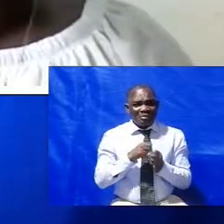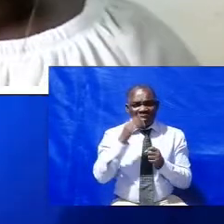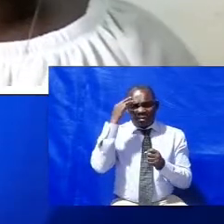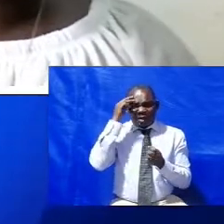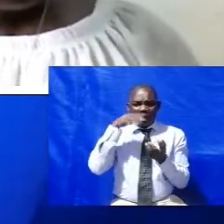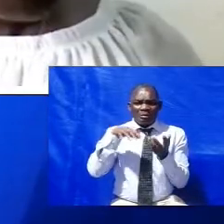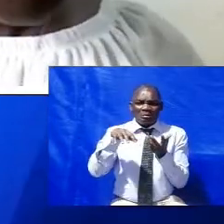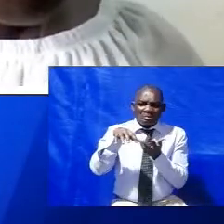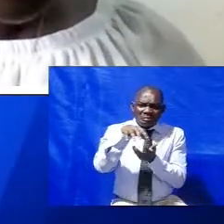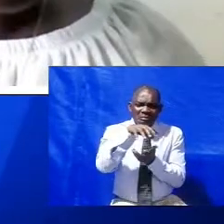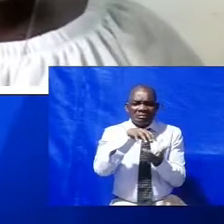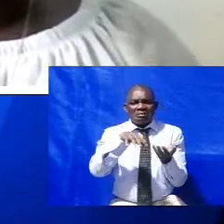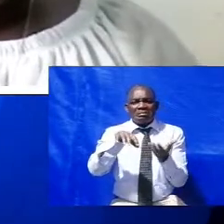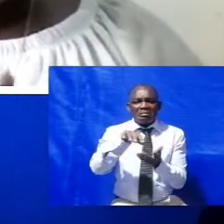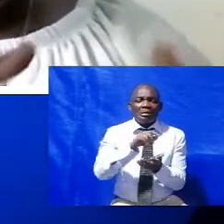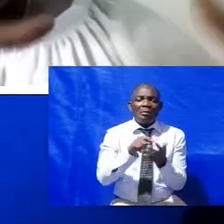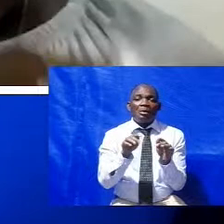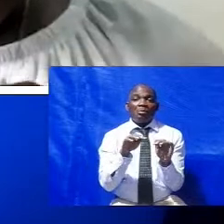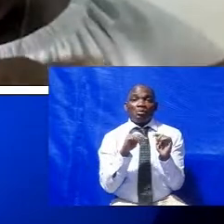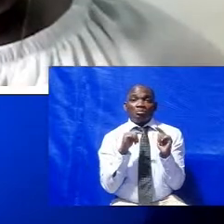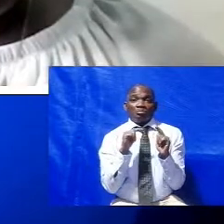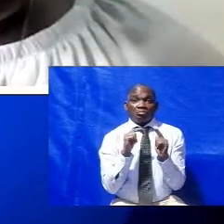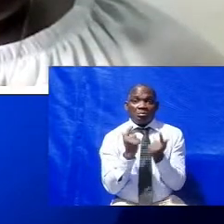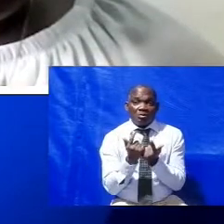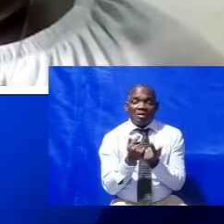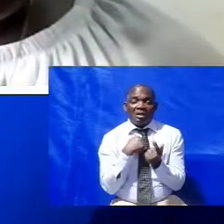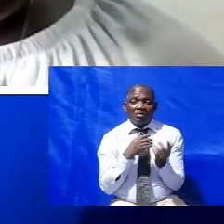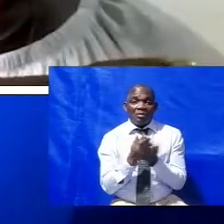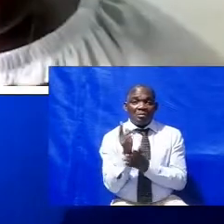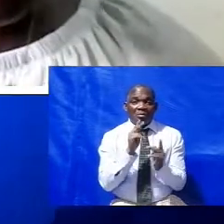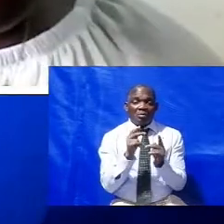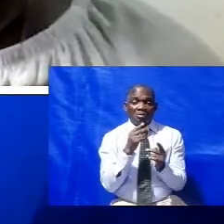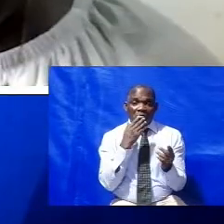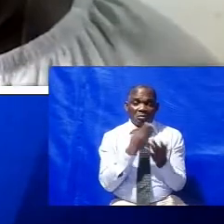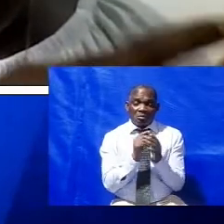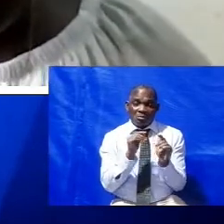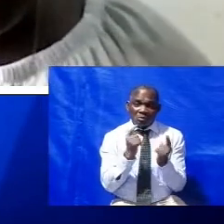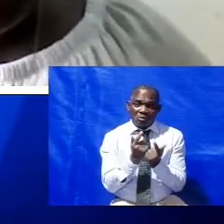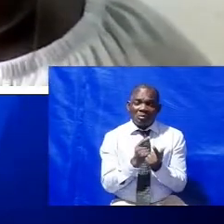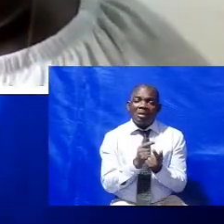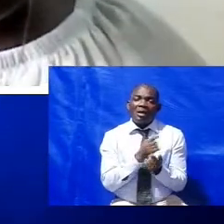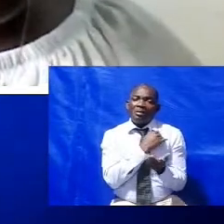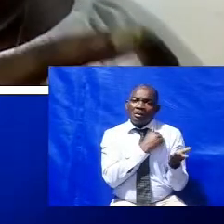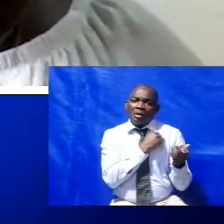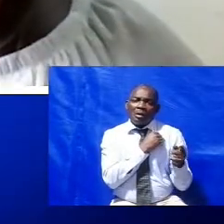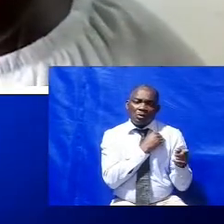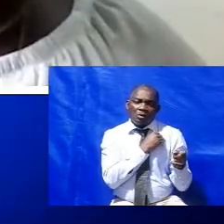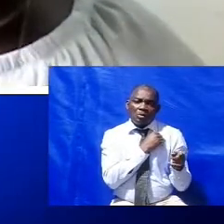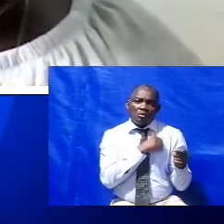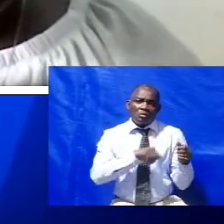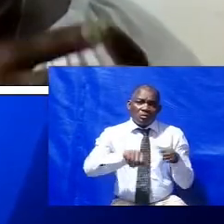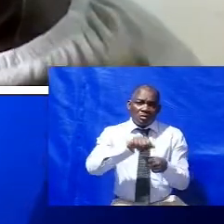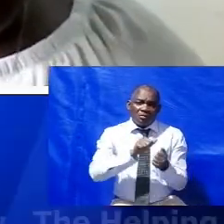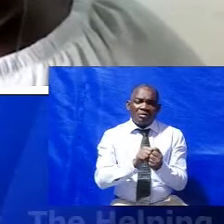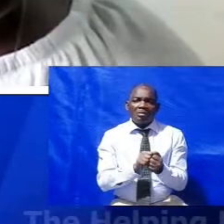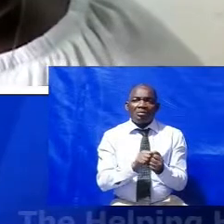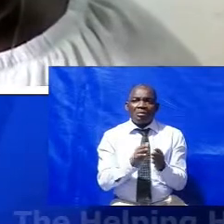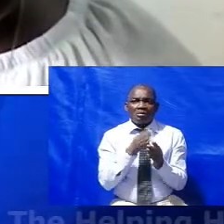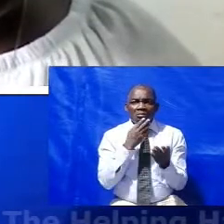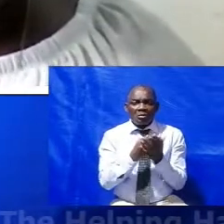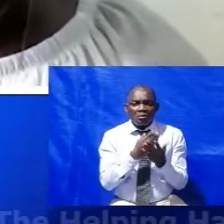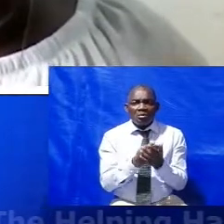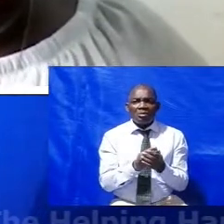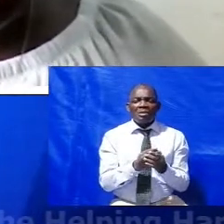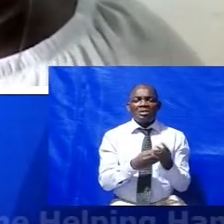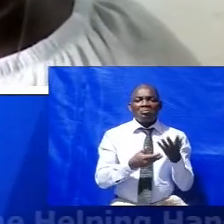other. So when you are in a group of the right people, they will remind you. They will remind you that when you're fellowshipping with